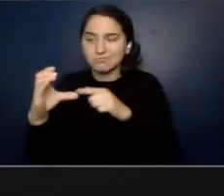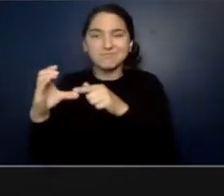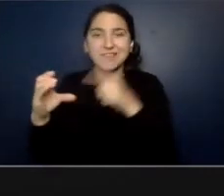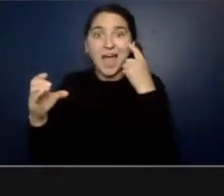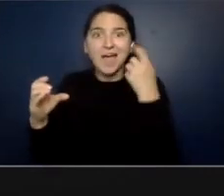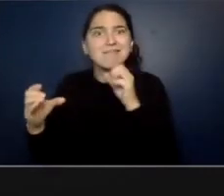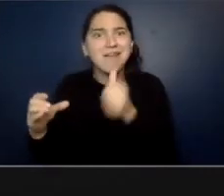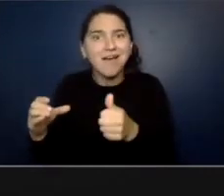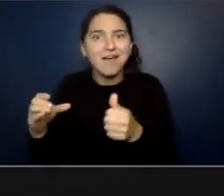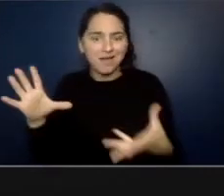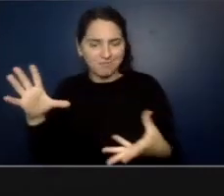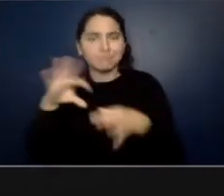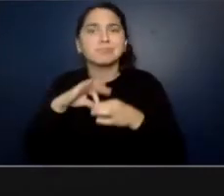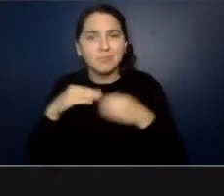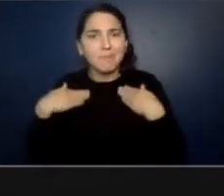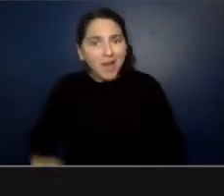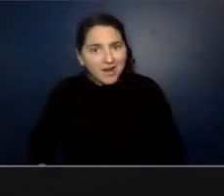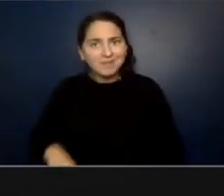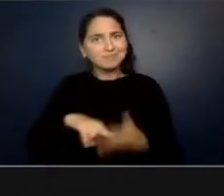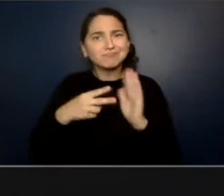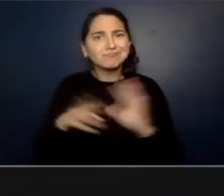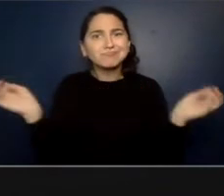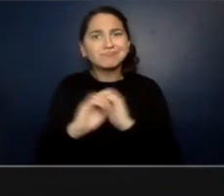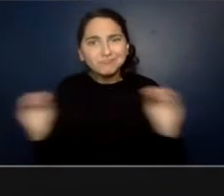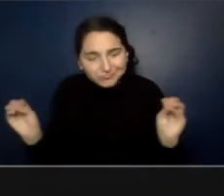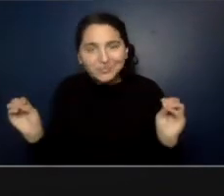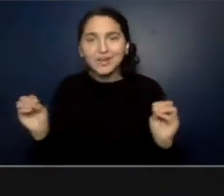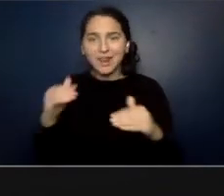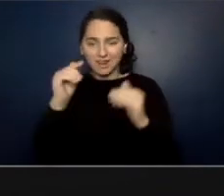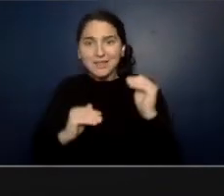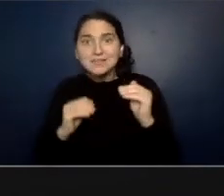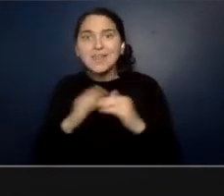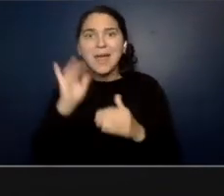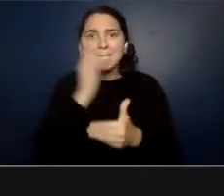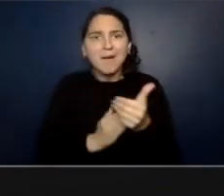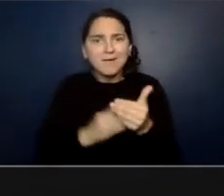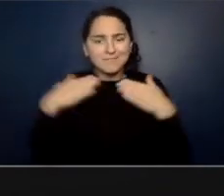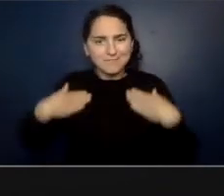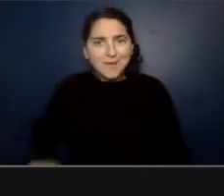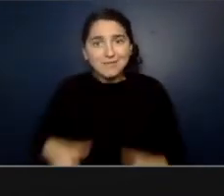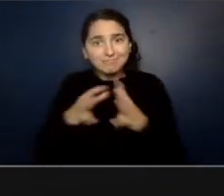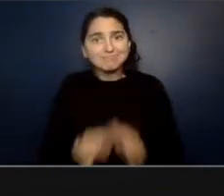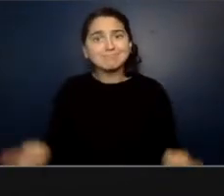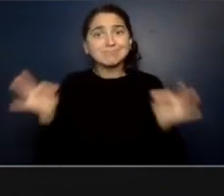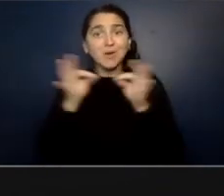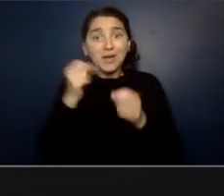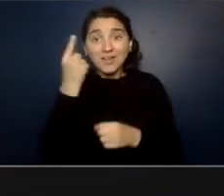eye, where would the hearing be? If the whole body were hearing, where would the sense of smell